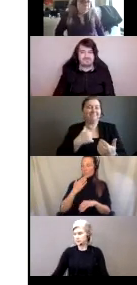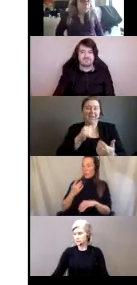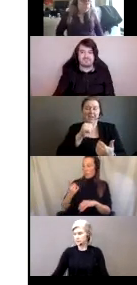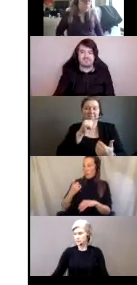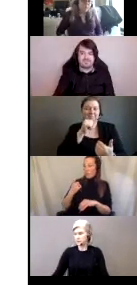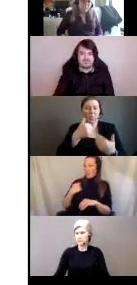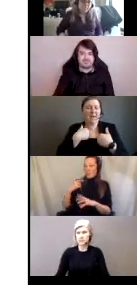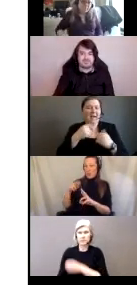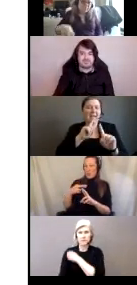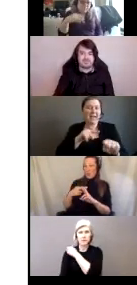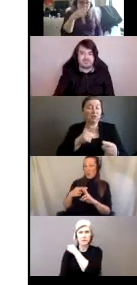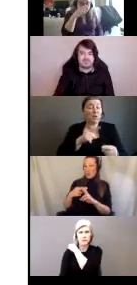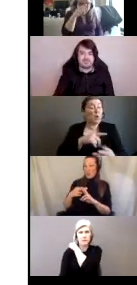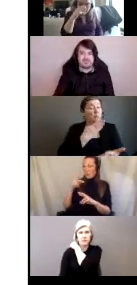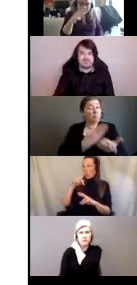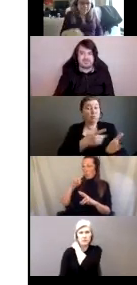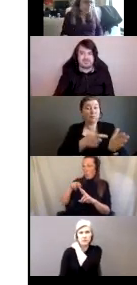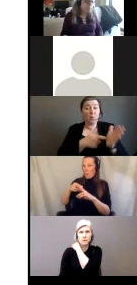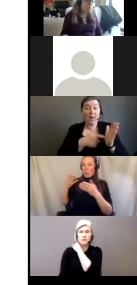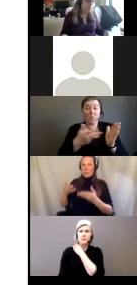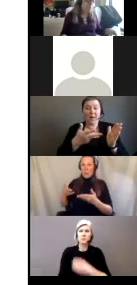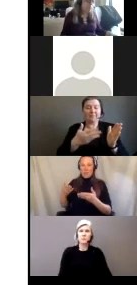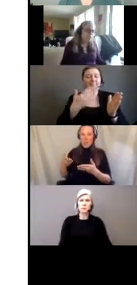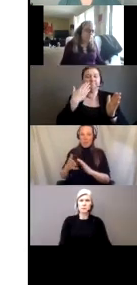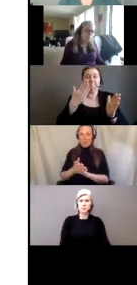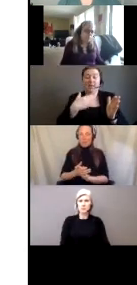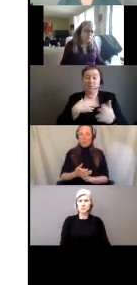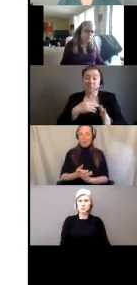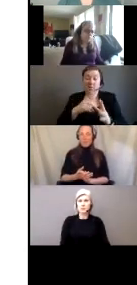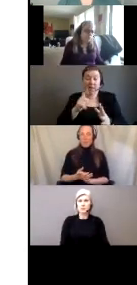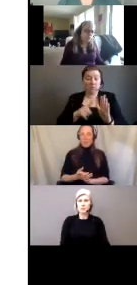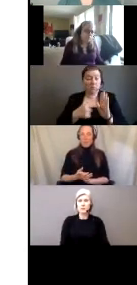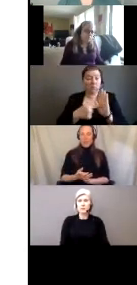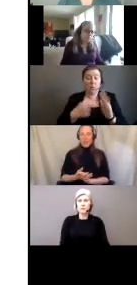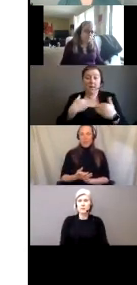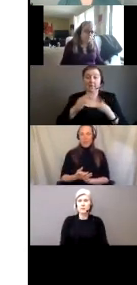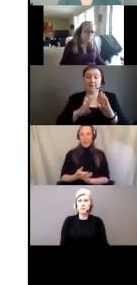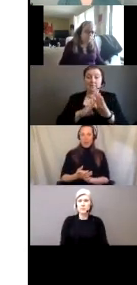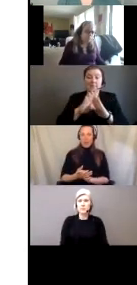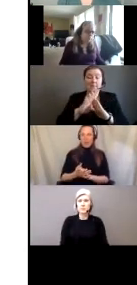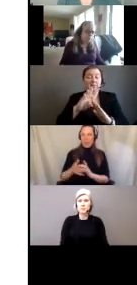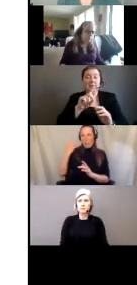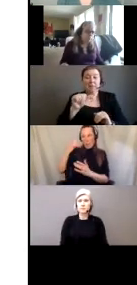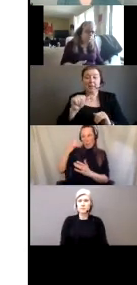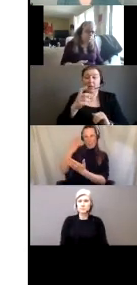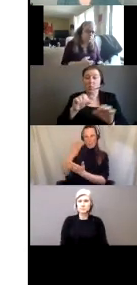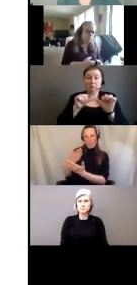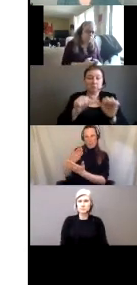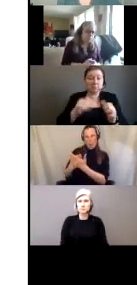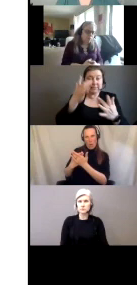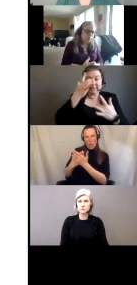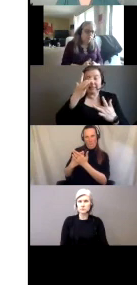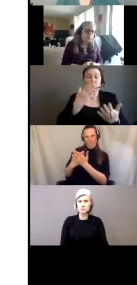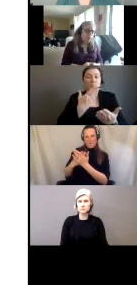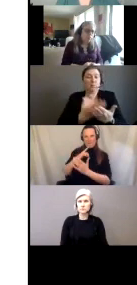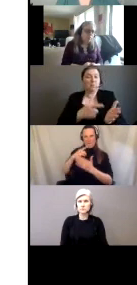what proof will be needed to show that you have a developmental disability or even a chronic health condition. We can